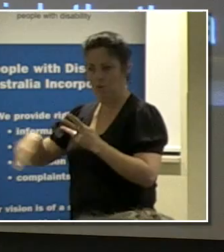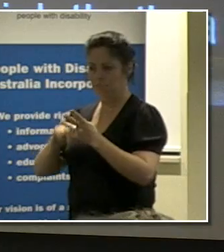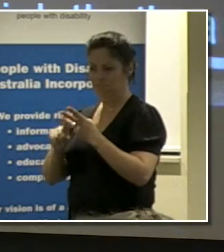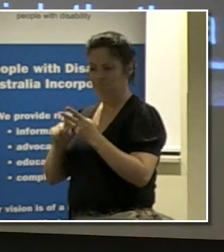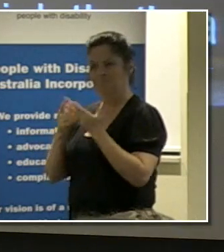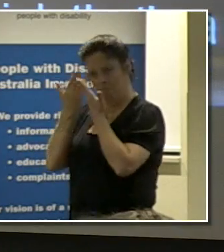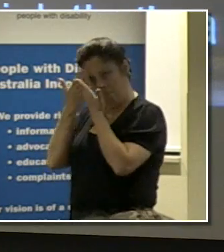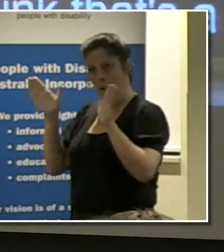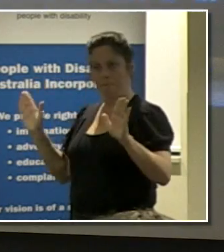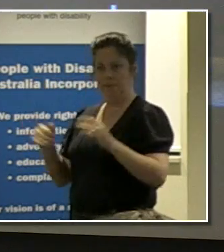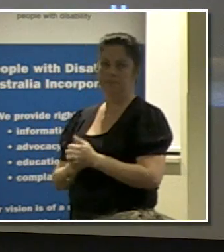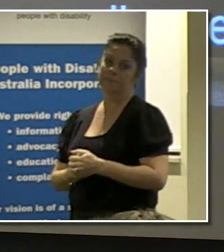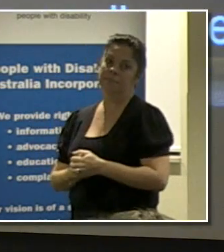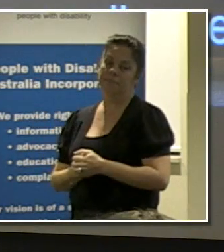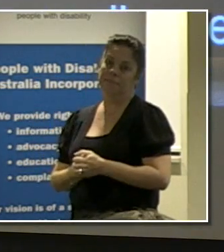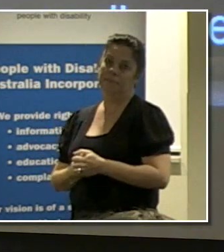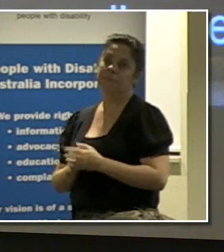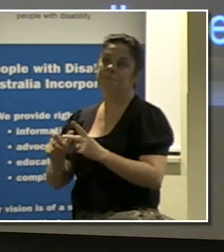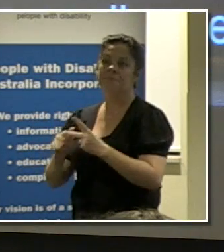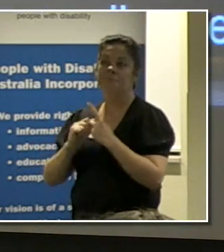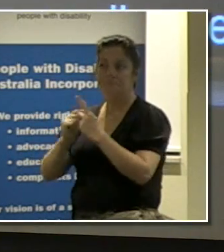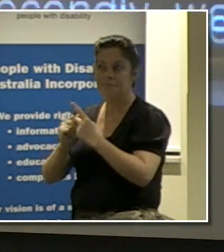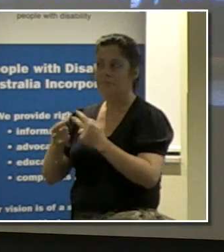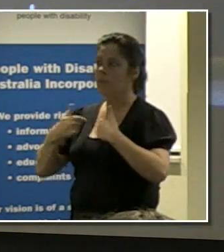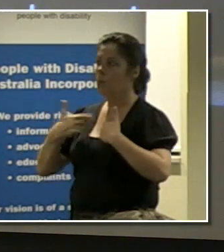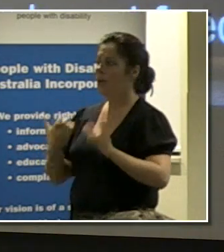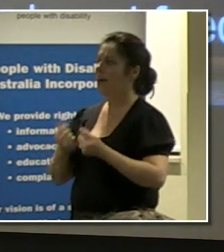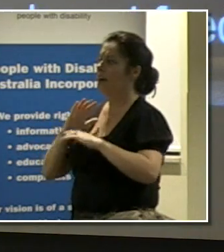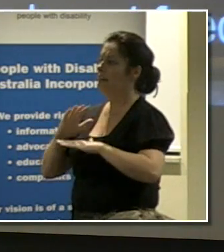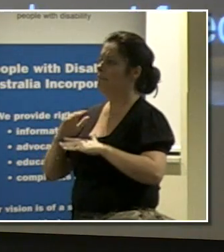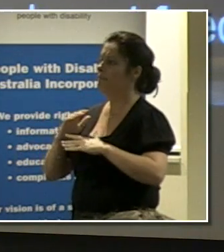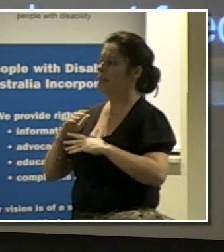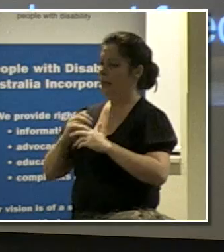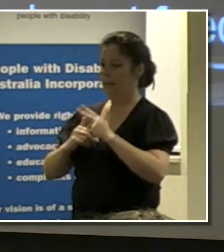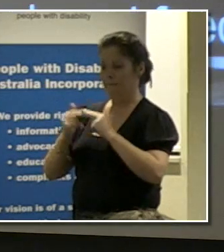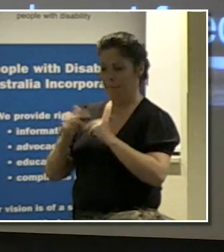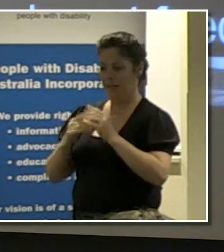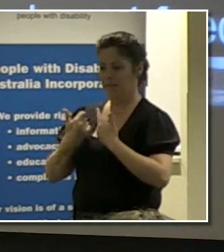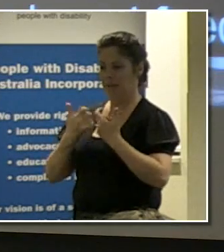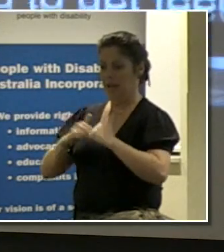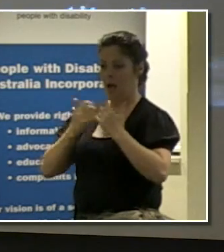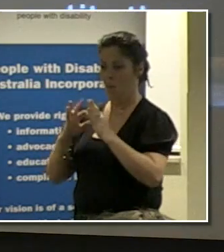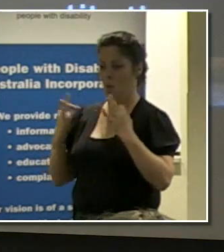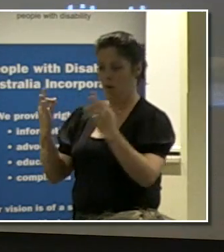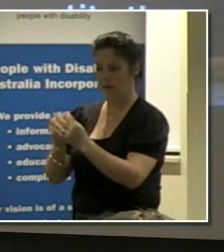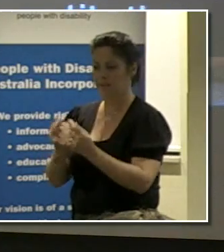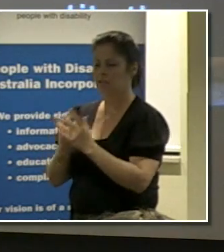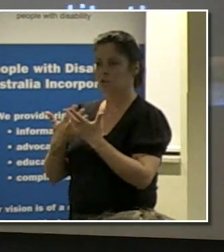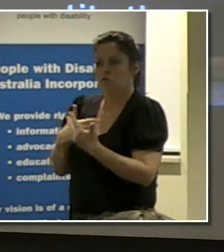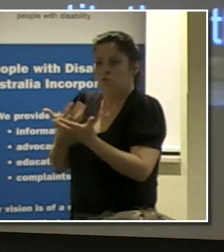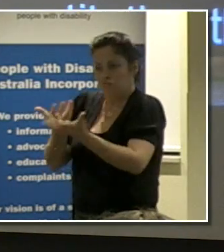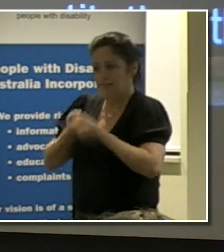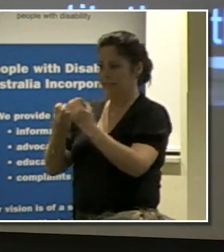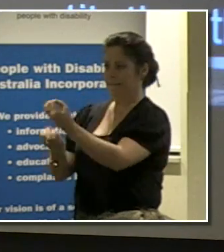had set ourselves up to get feedback both quantitative through surveys